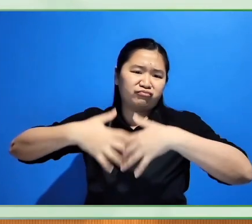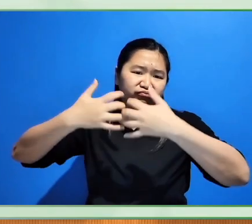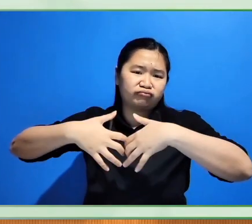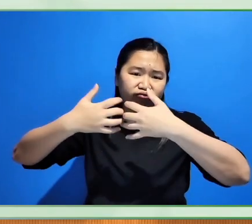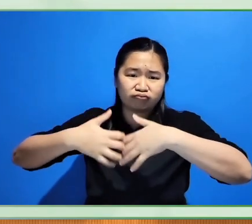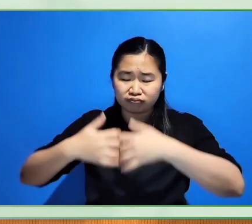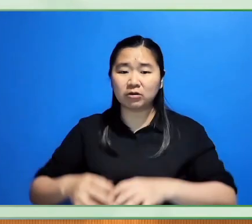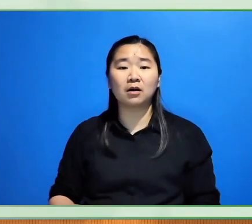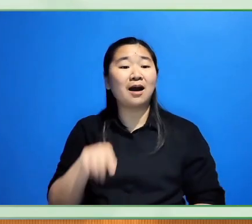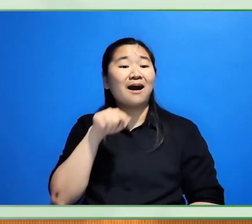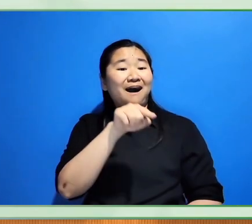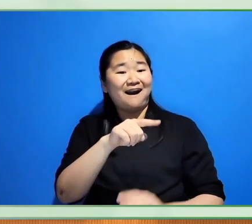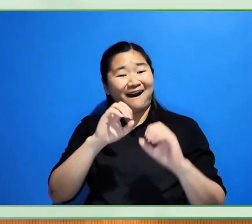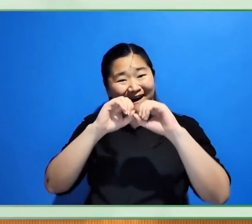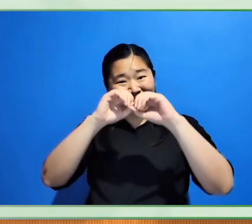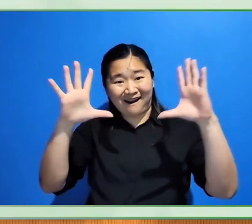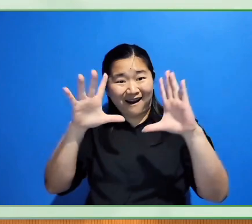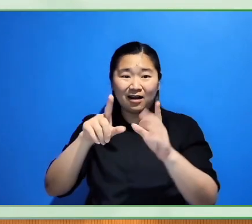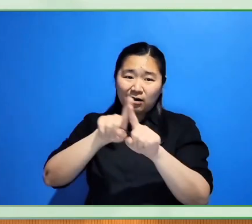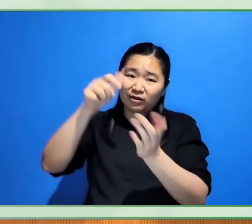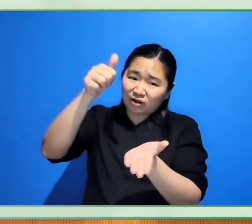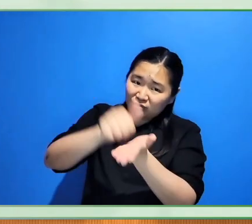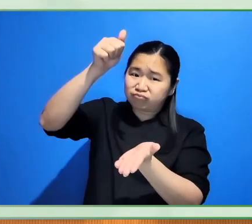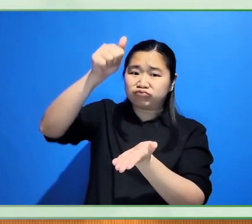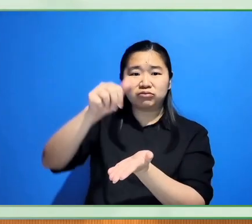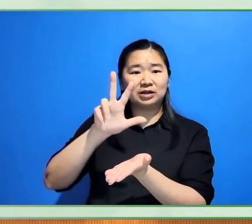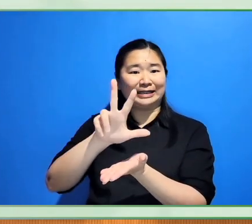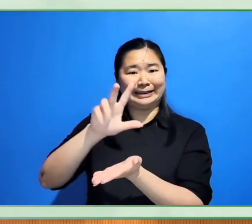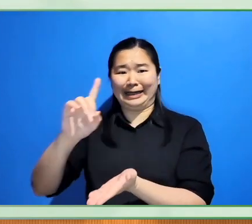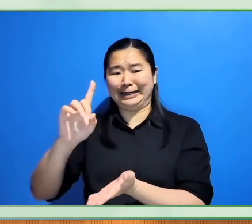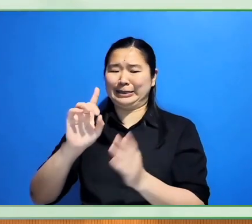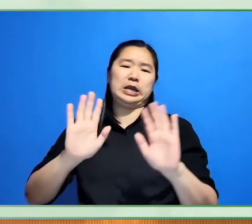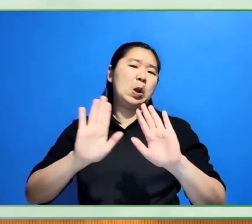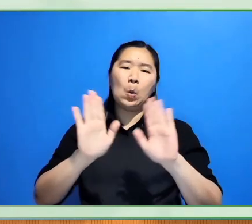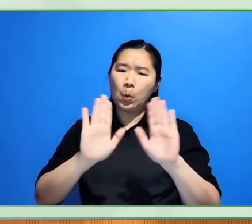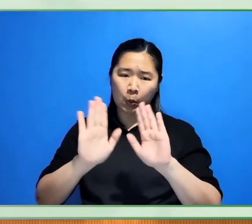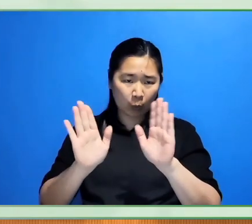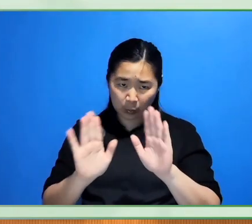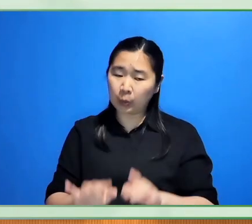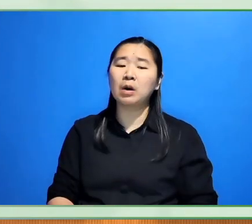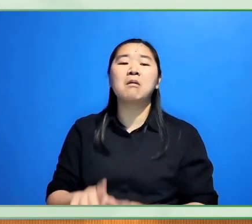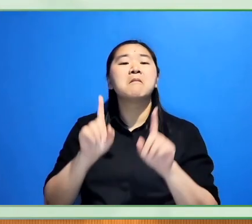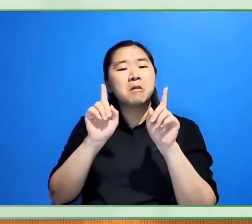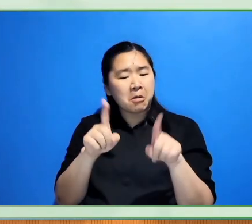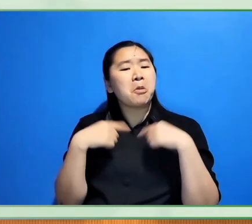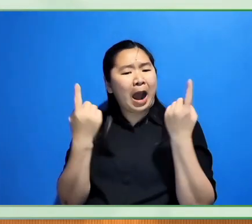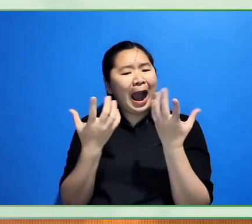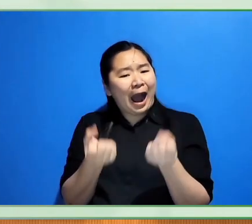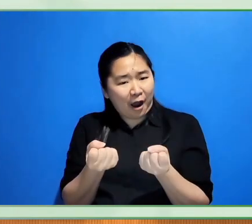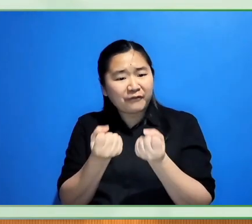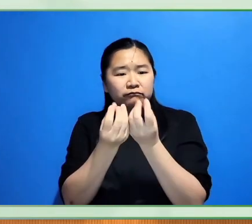with the hands. So everything is manufactured by us. Then it's tested by a patient. This is controlling with the muscle